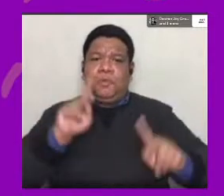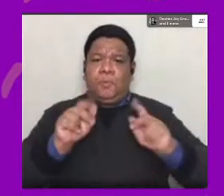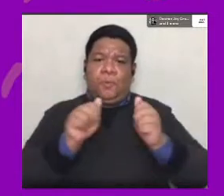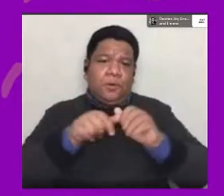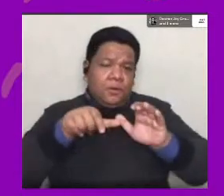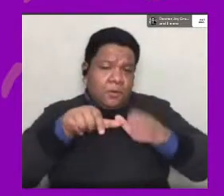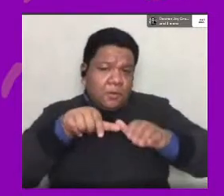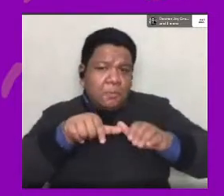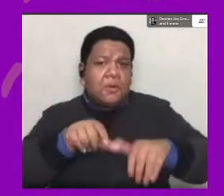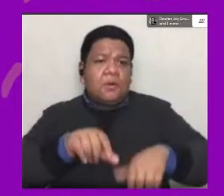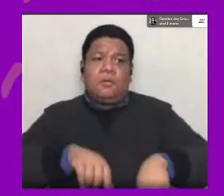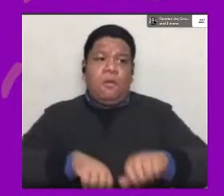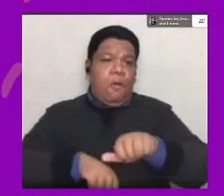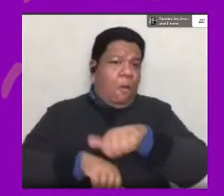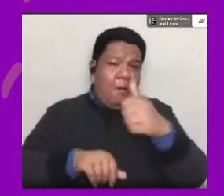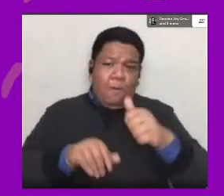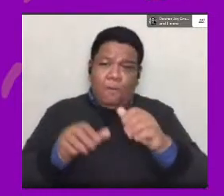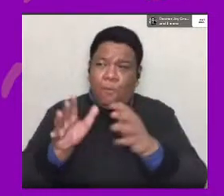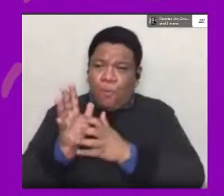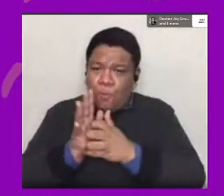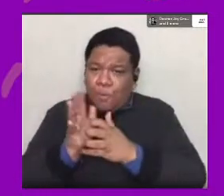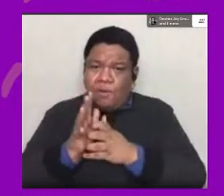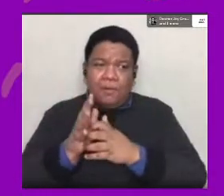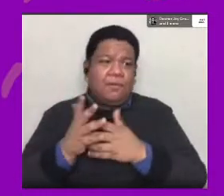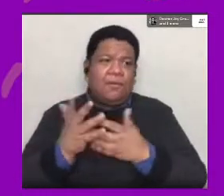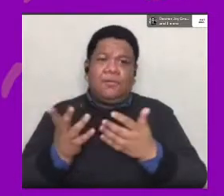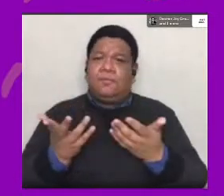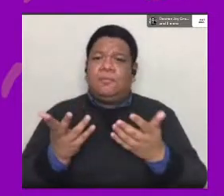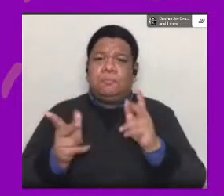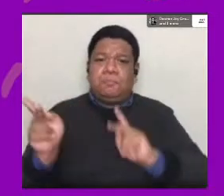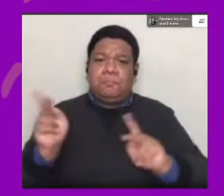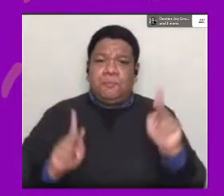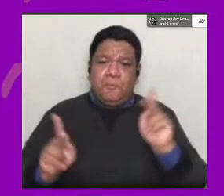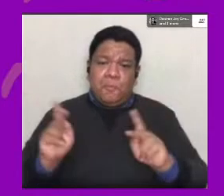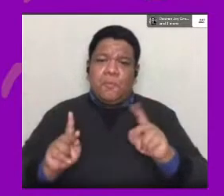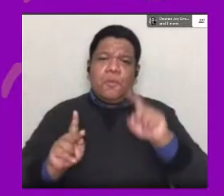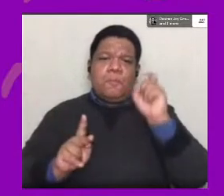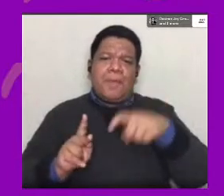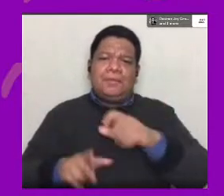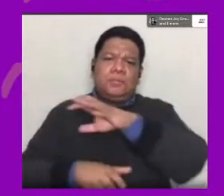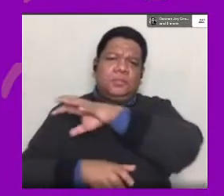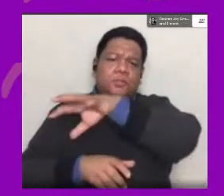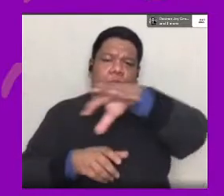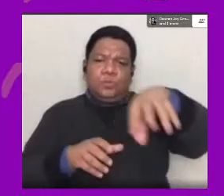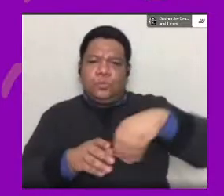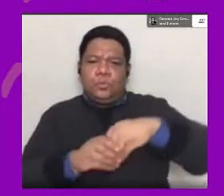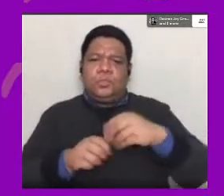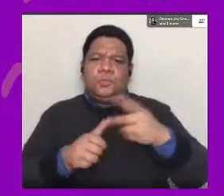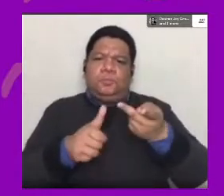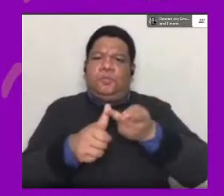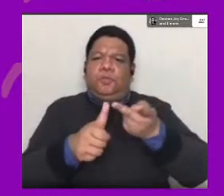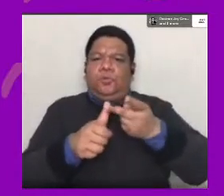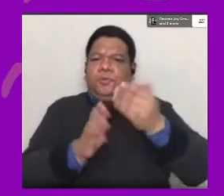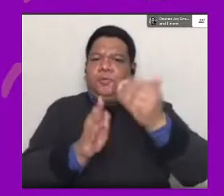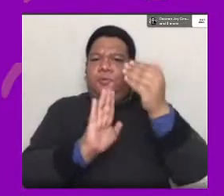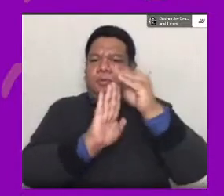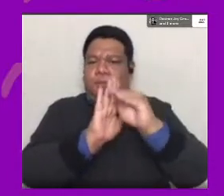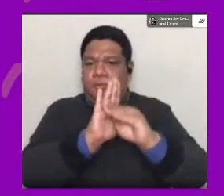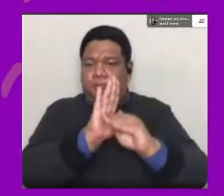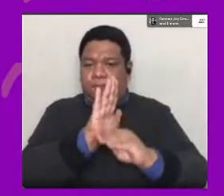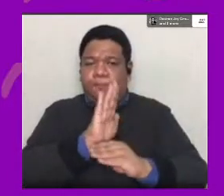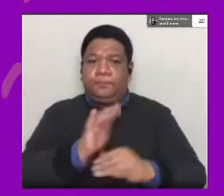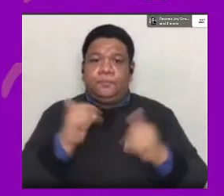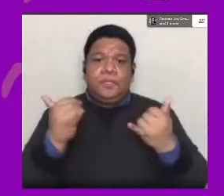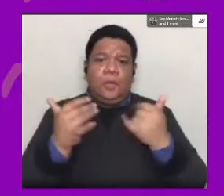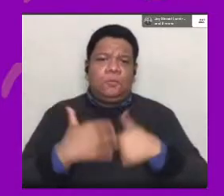and other marginalized and disadvantaged populations be included in the priority list. Let me end